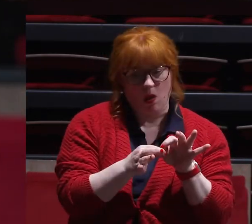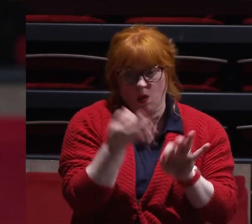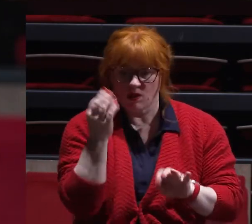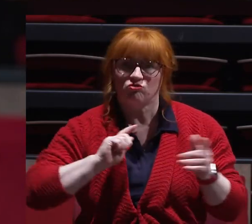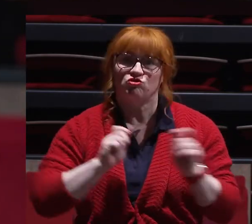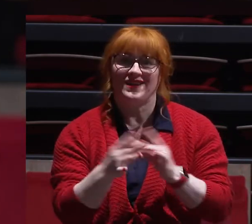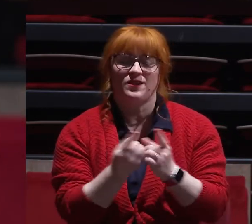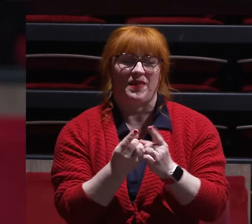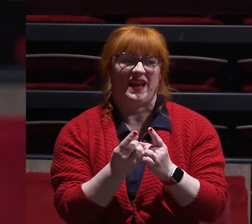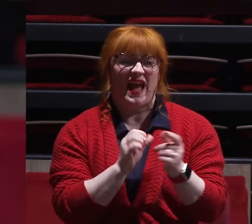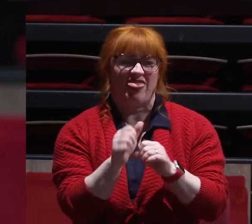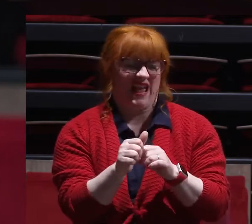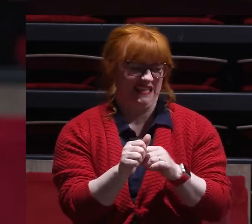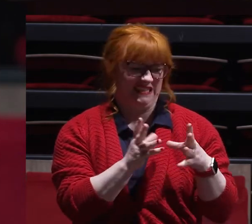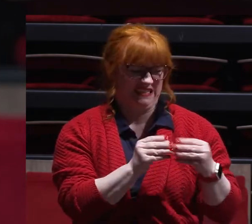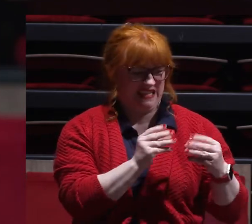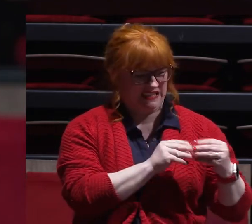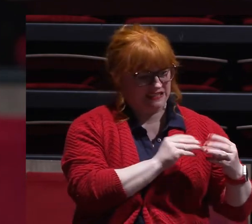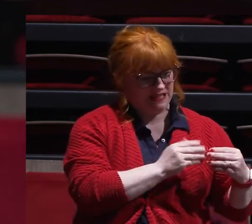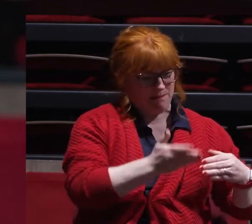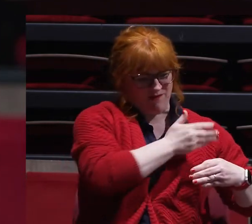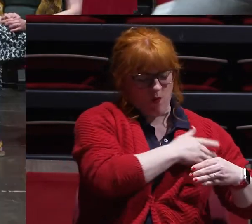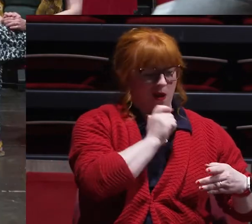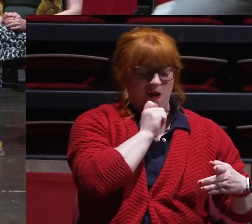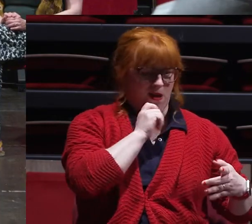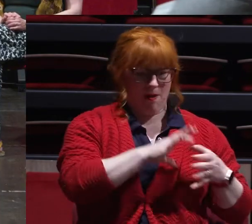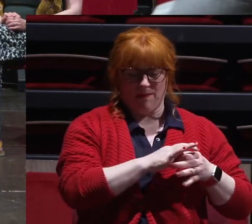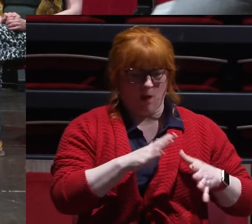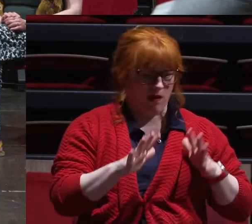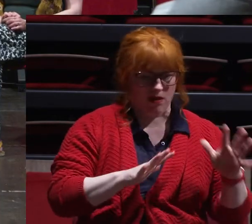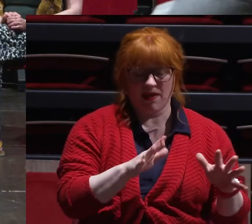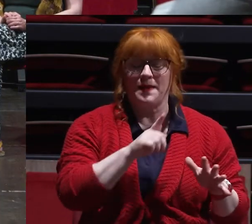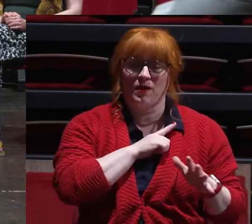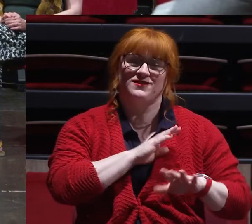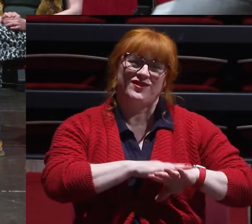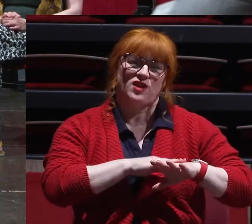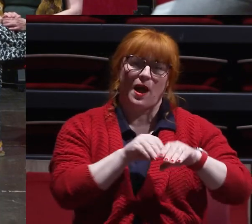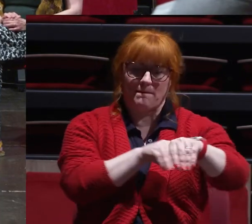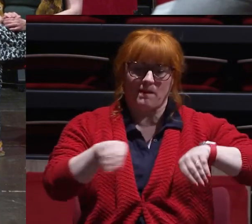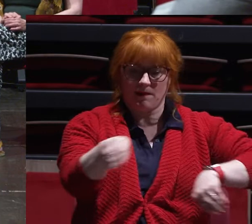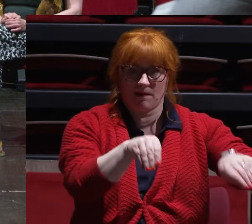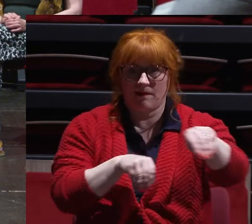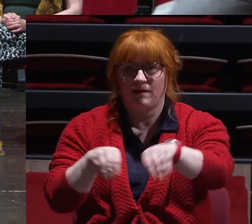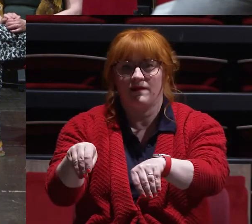a stitch and the rest of the play didn't make sense, or the 3 scenes before didn't make sense.